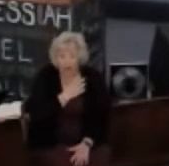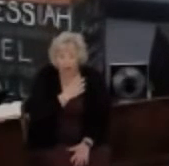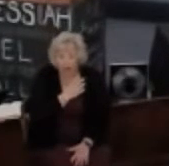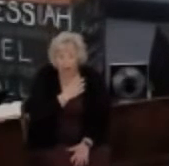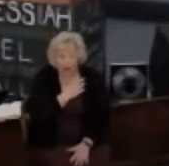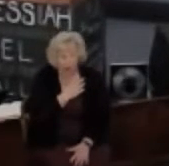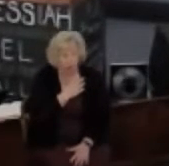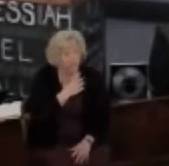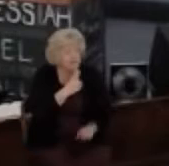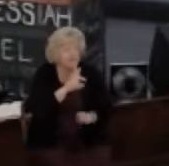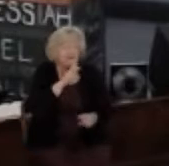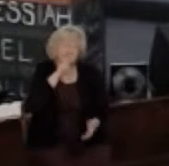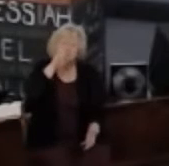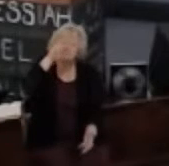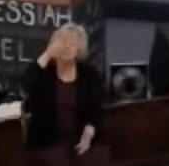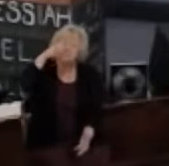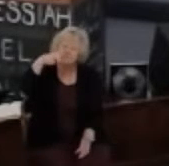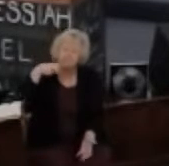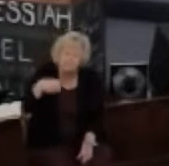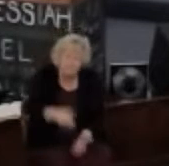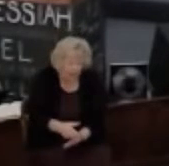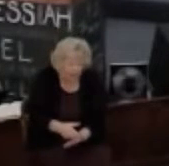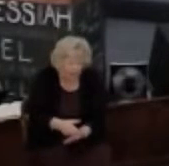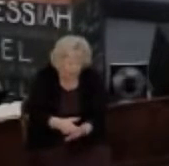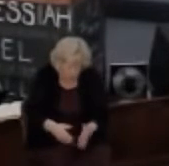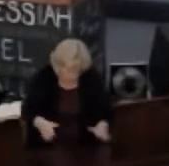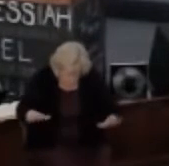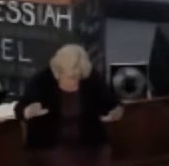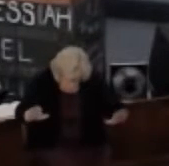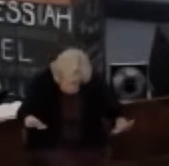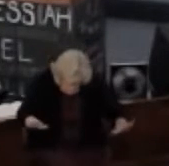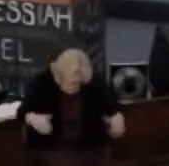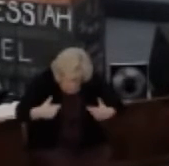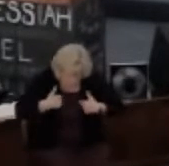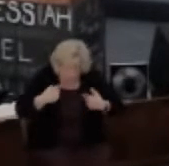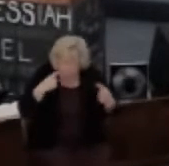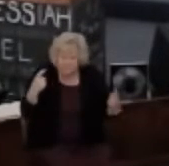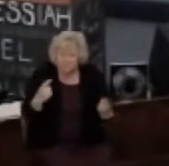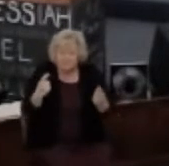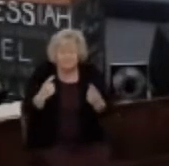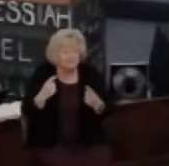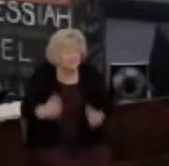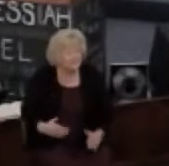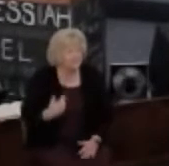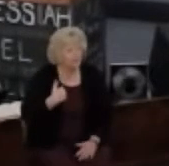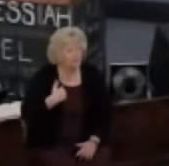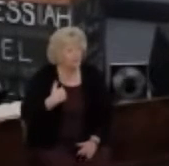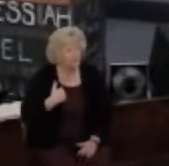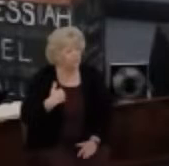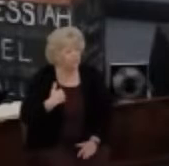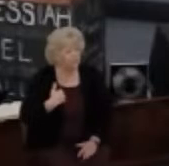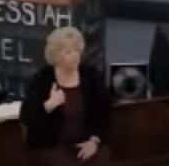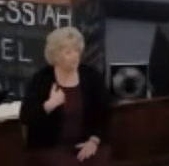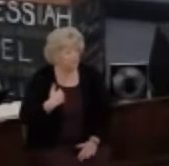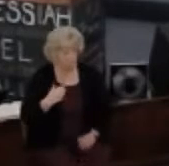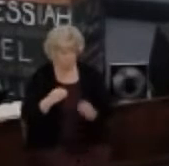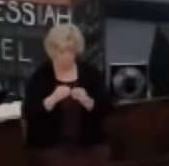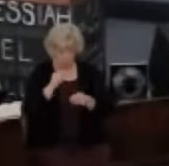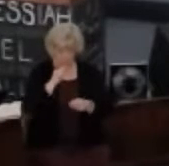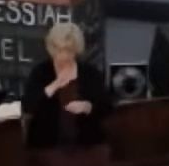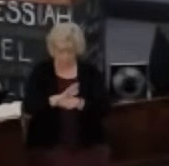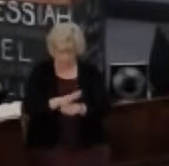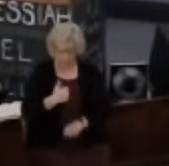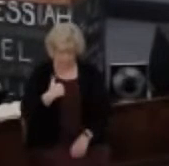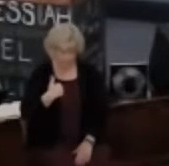fell down before Jesus and he confessed, "I am a sinful man, Lord." The more committed we are to